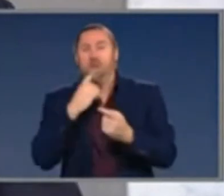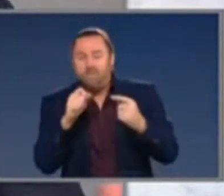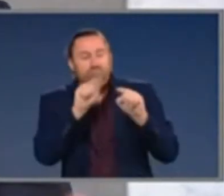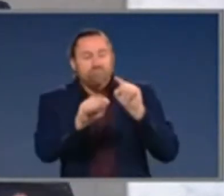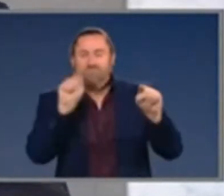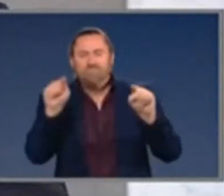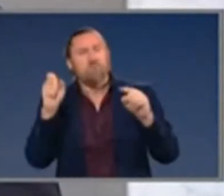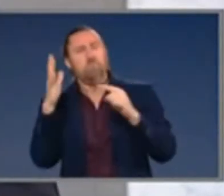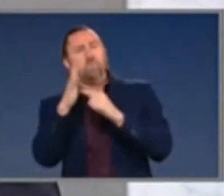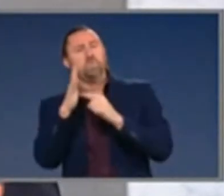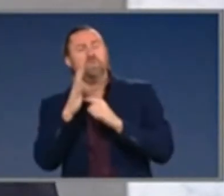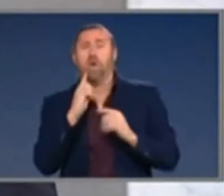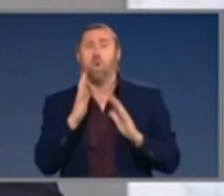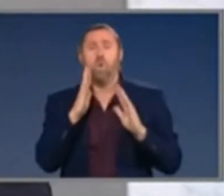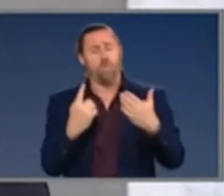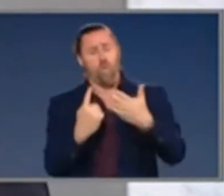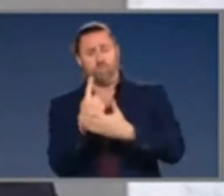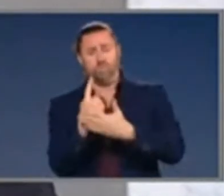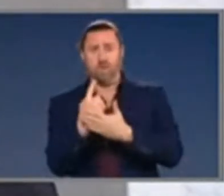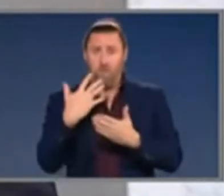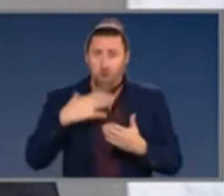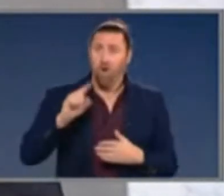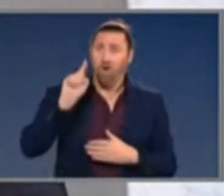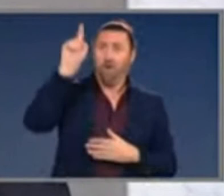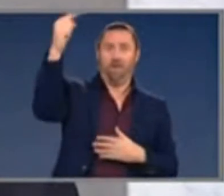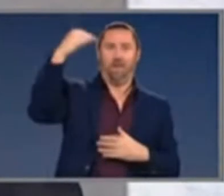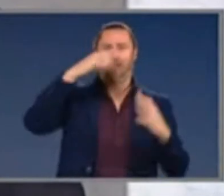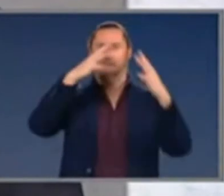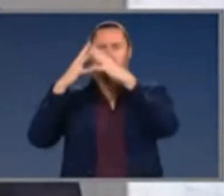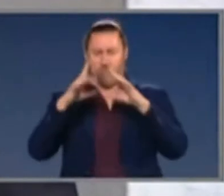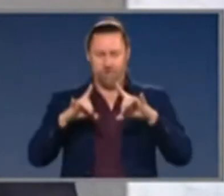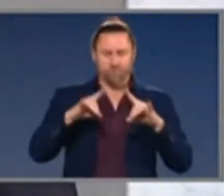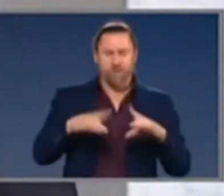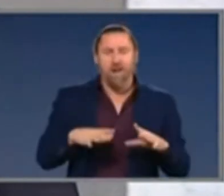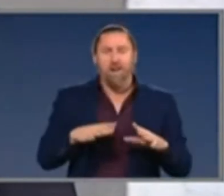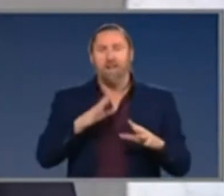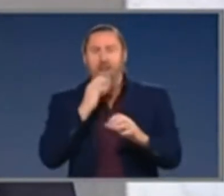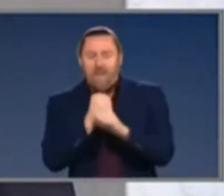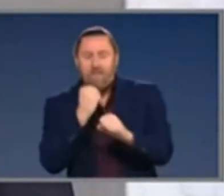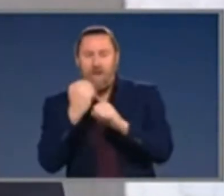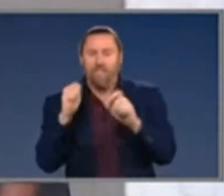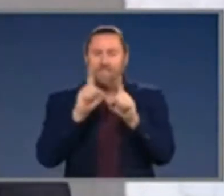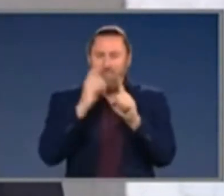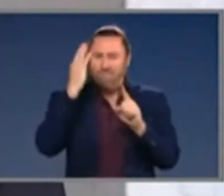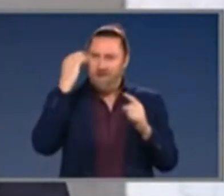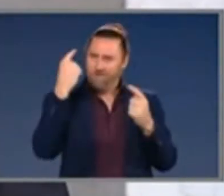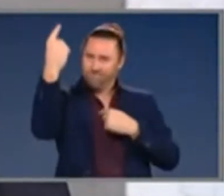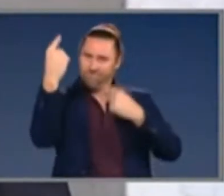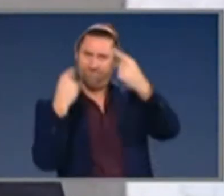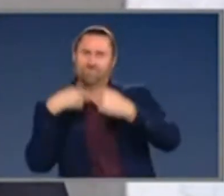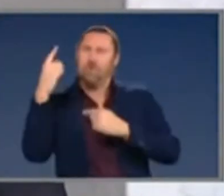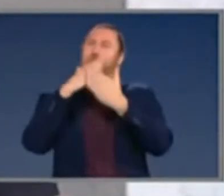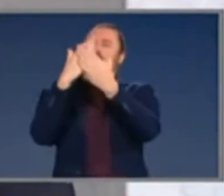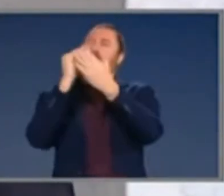nature. These are great opportunities for like-minded liberal democracies of developed economies to come